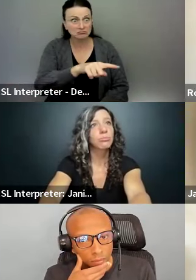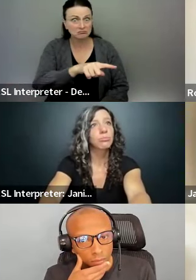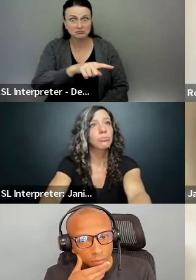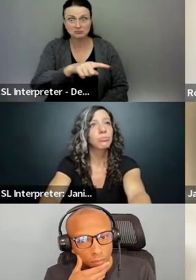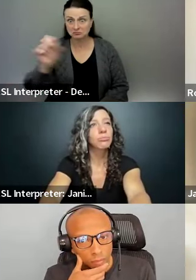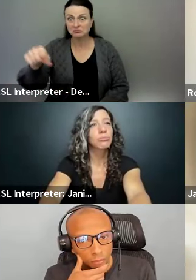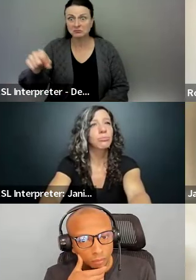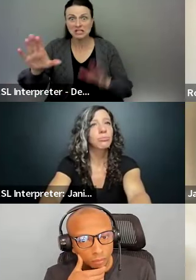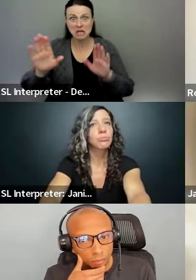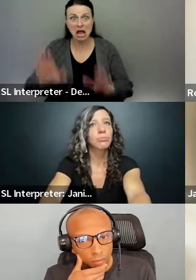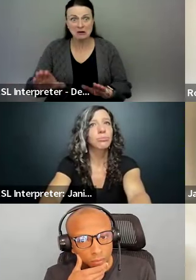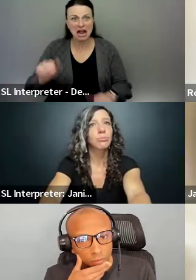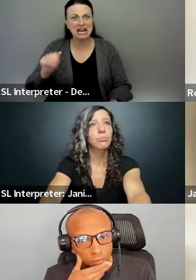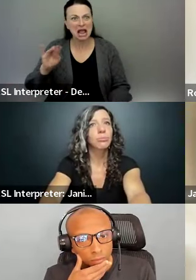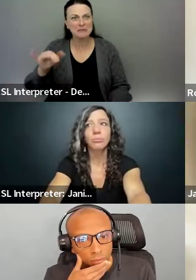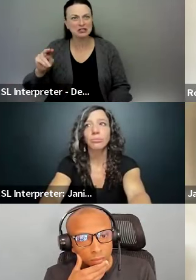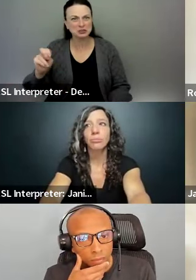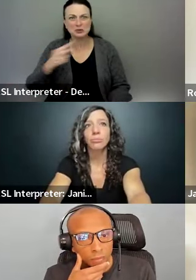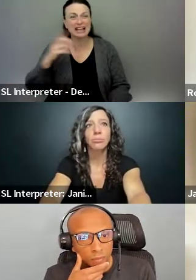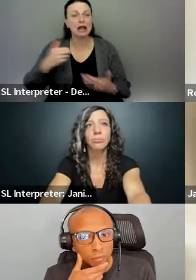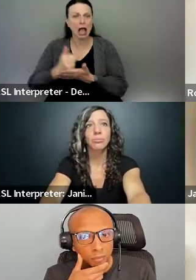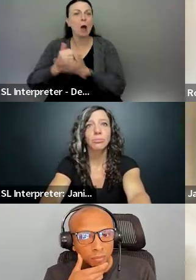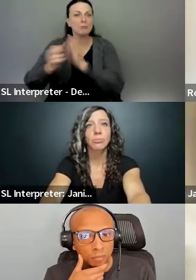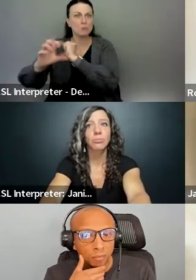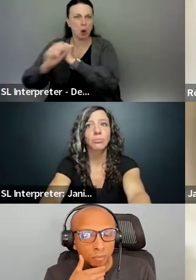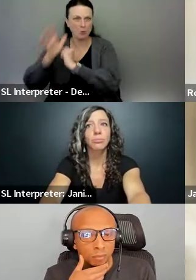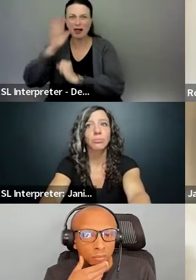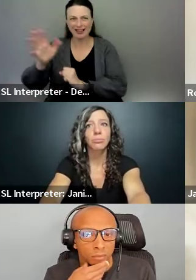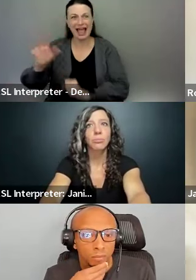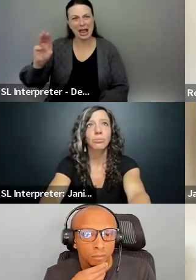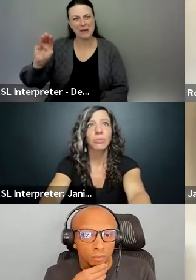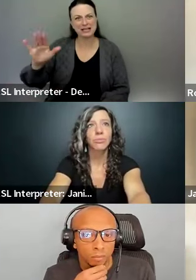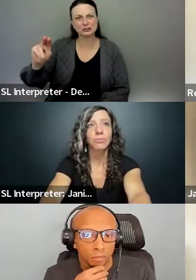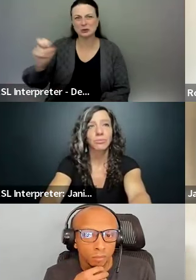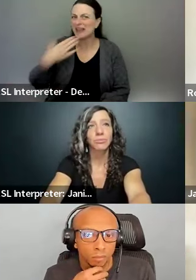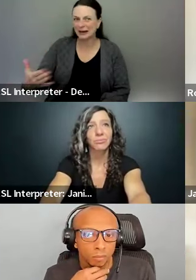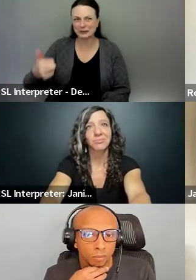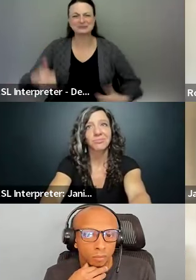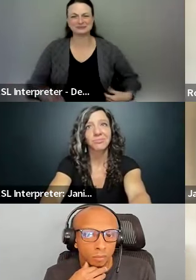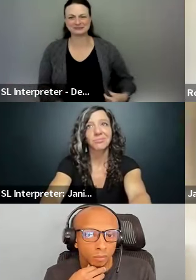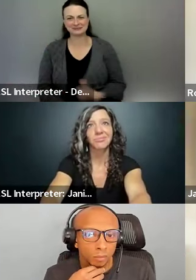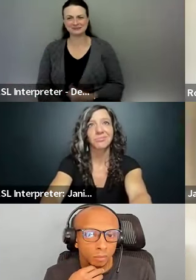Oh yeah, that would be great, Amy June. She's just saying she could help promote through the next foundation. Yeah.